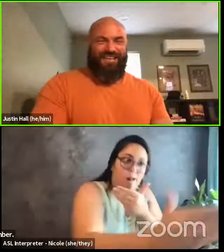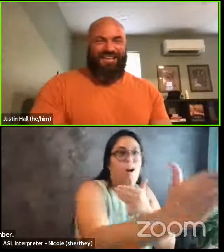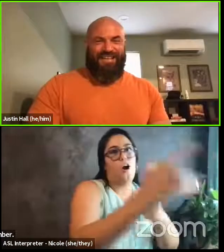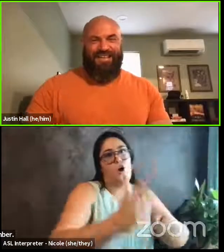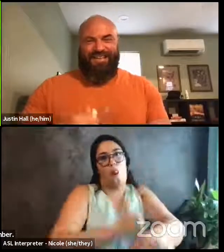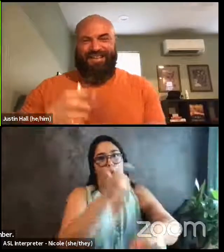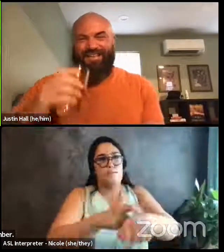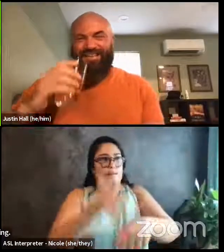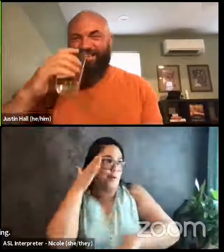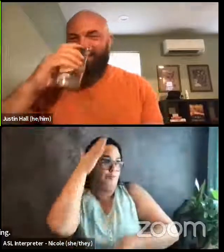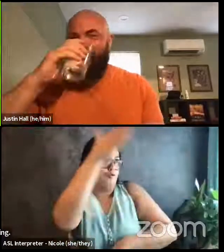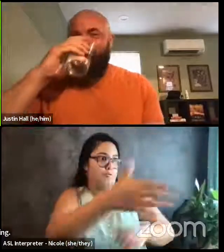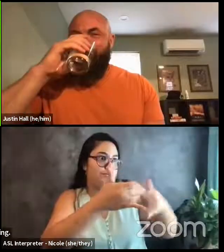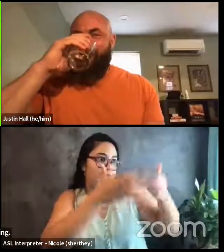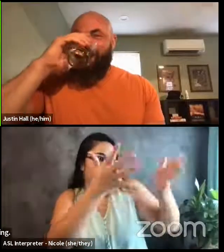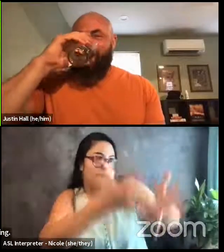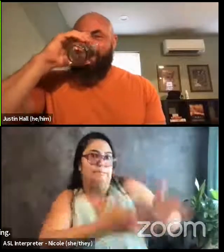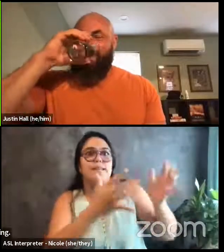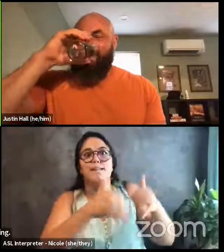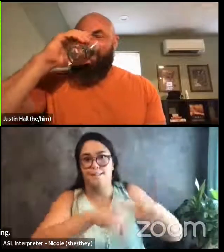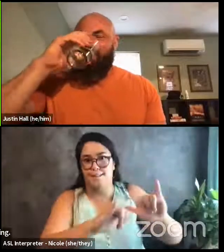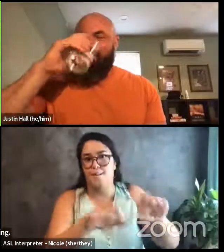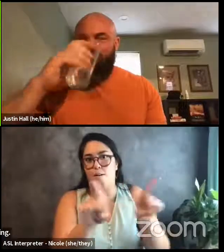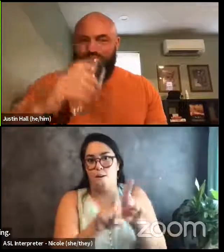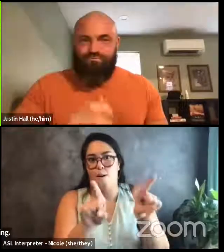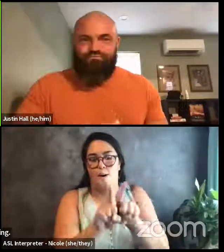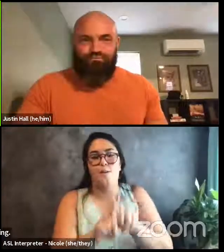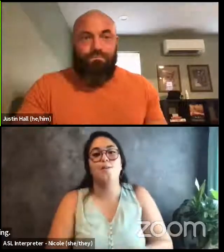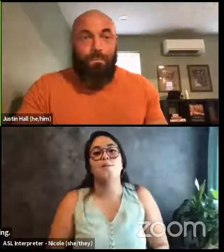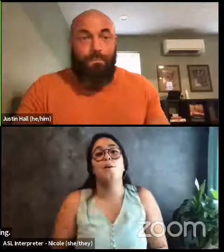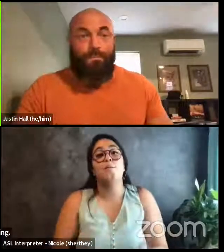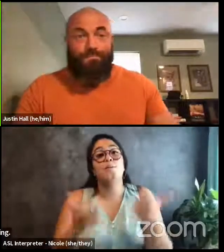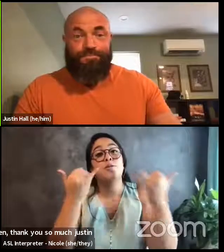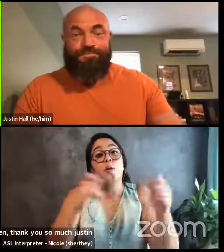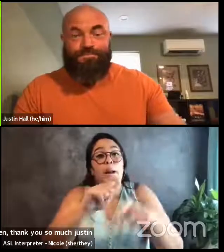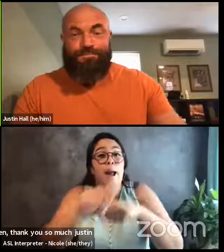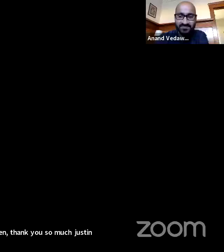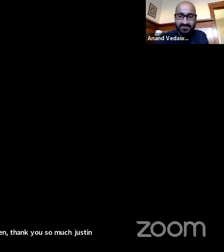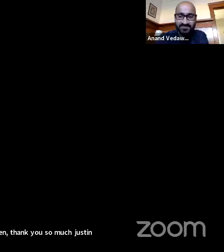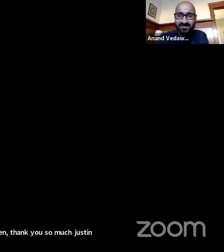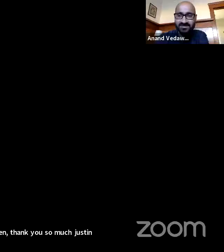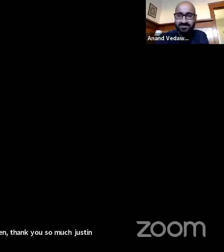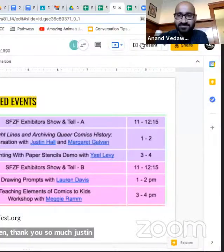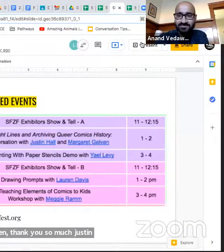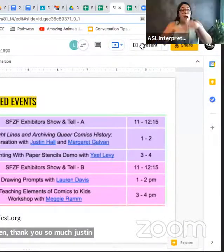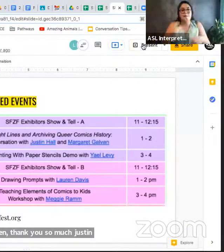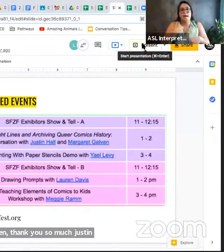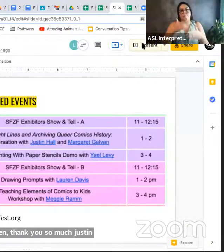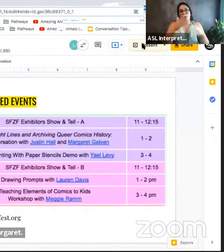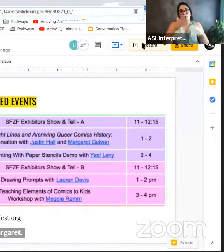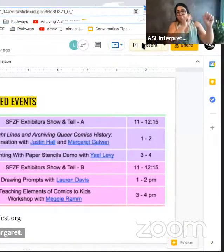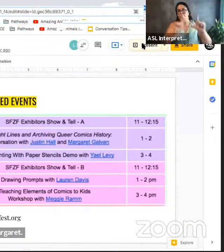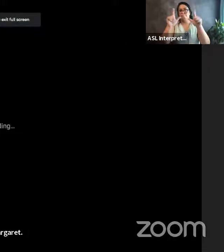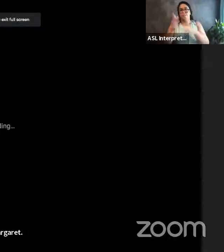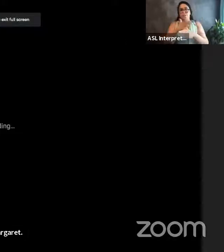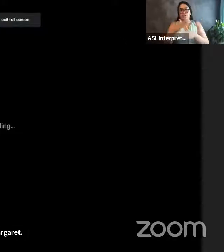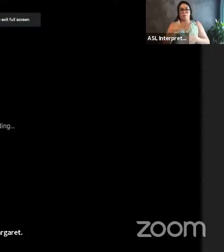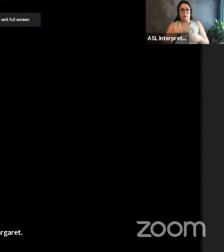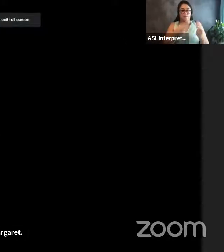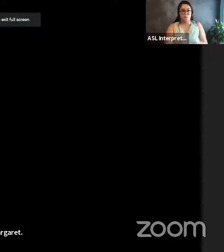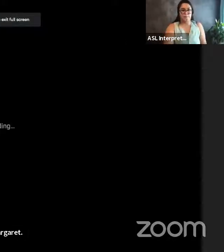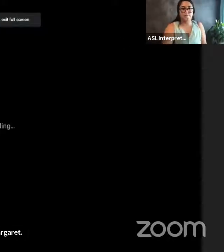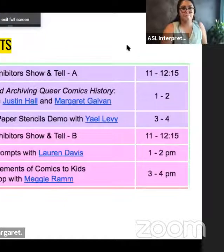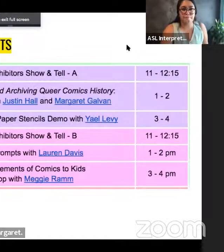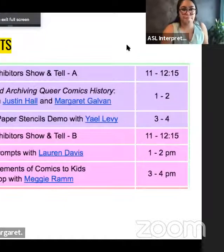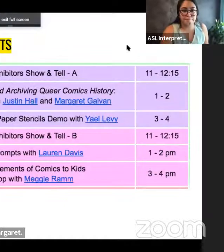I'm going to share my screen. Thank you so much, Justin and Margaret. Um, let me just do that. Get